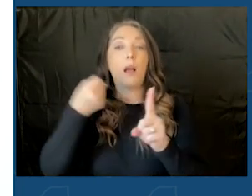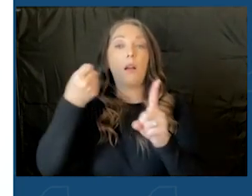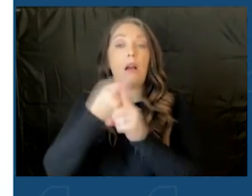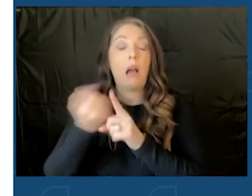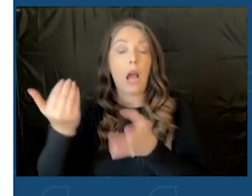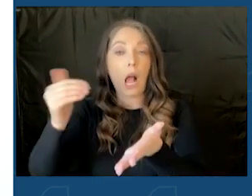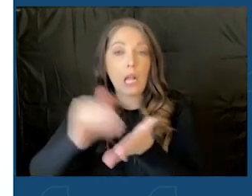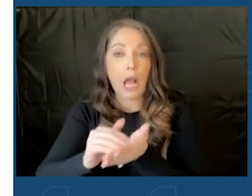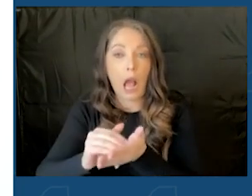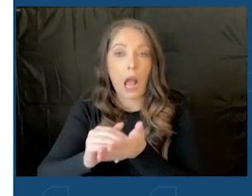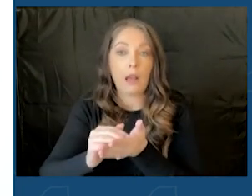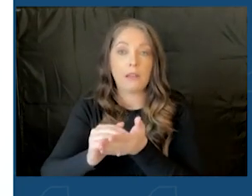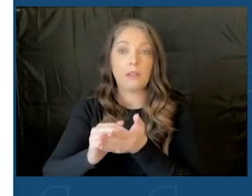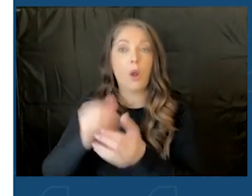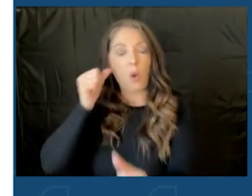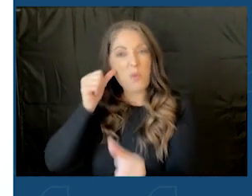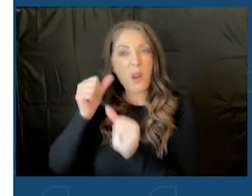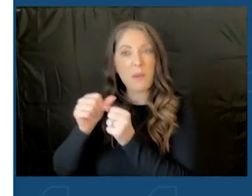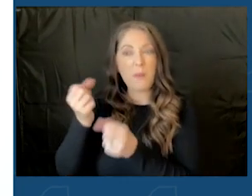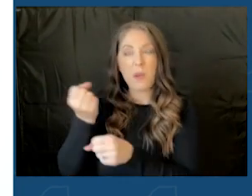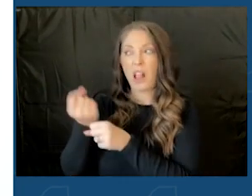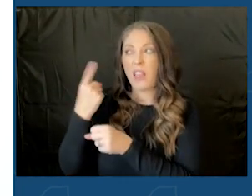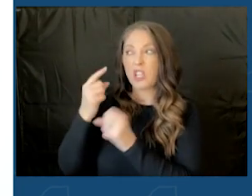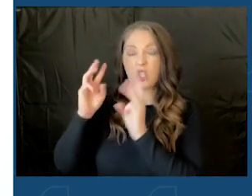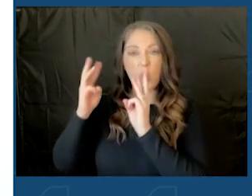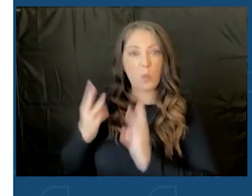wasn't even a variant. It wasn't defined until the end of